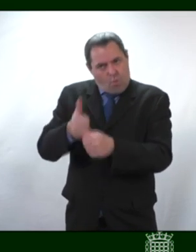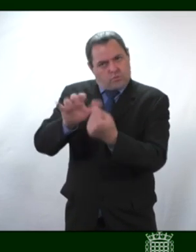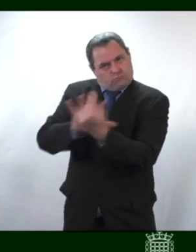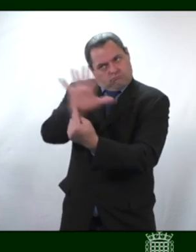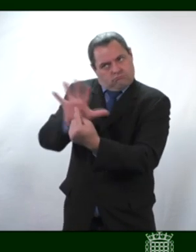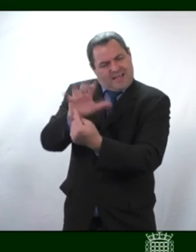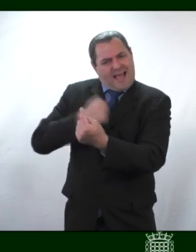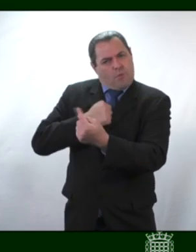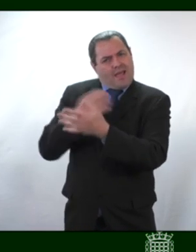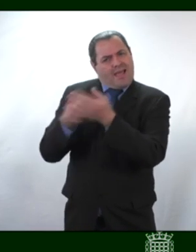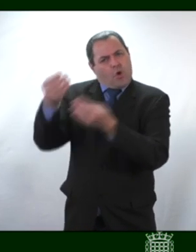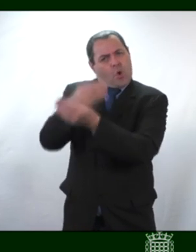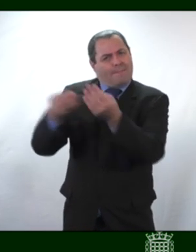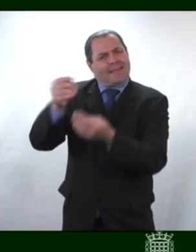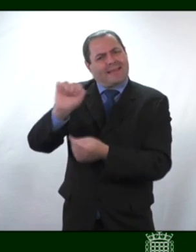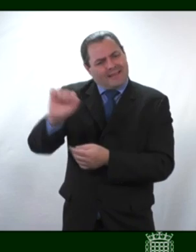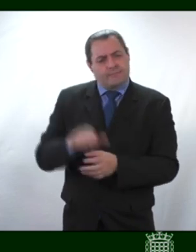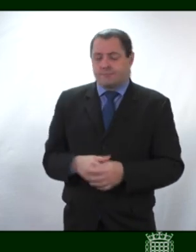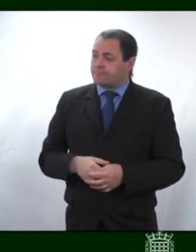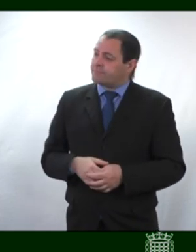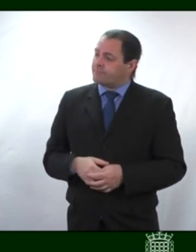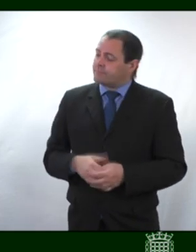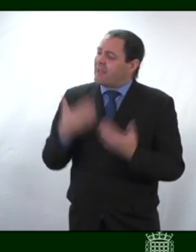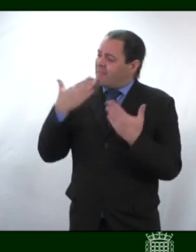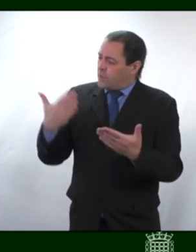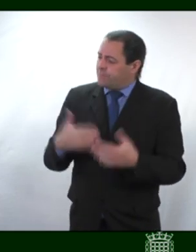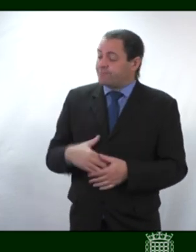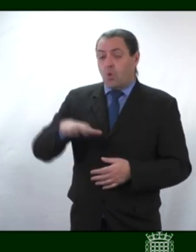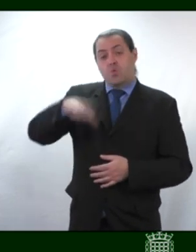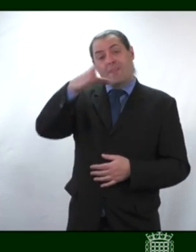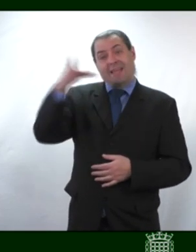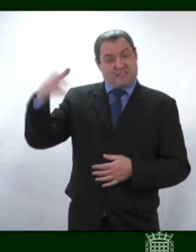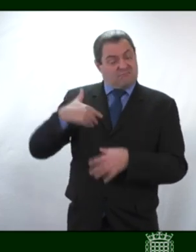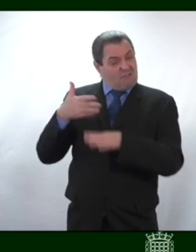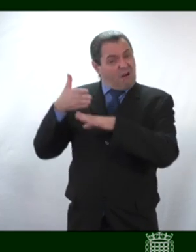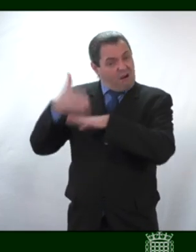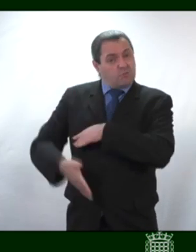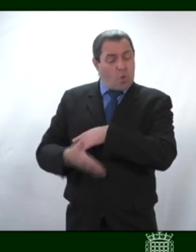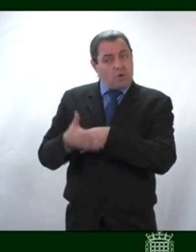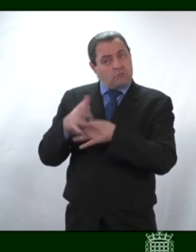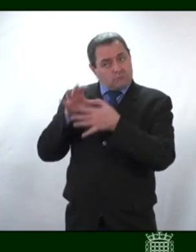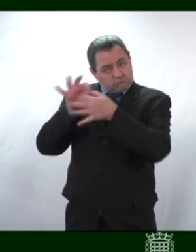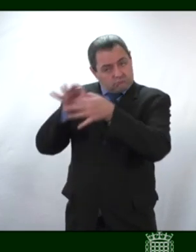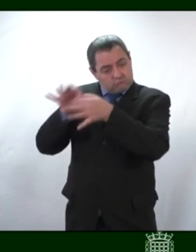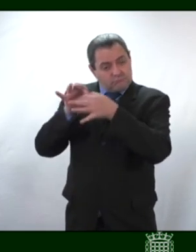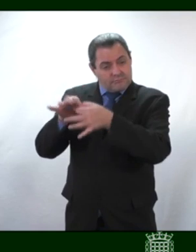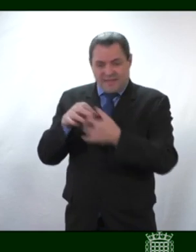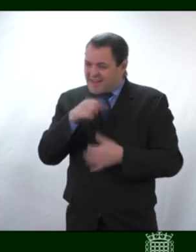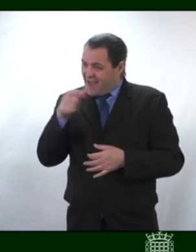with the local leadership in the North East and with colleagues. And it was very good to see the Honourable Lady on a Zoom